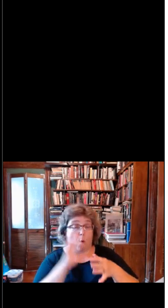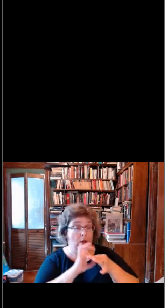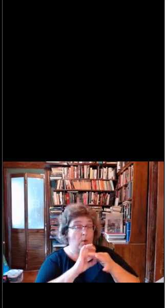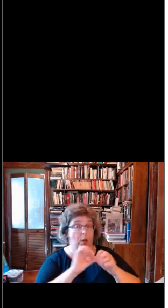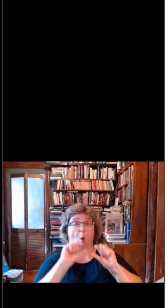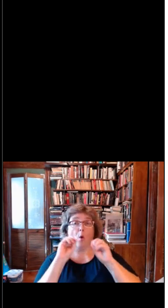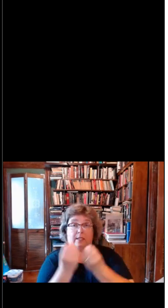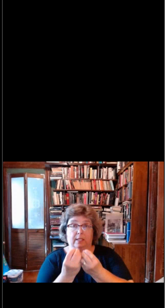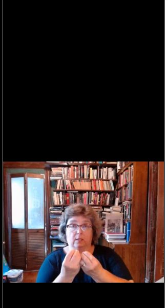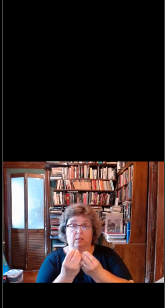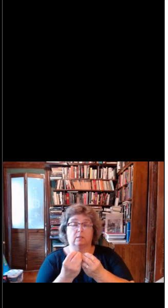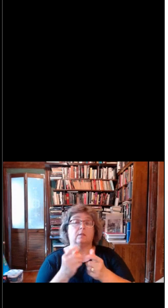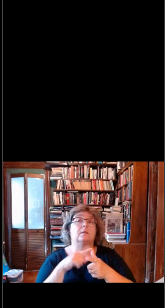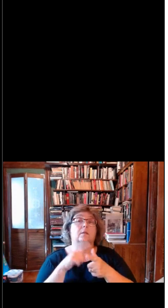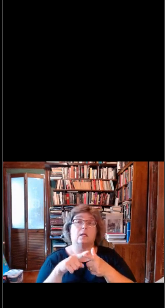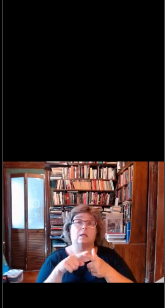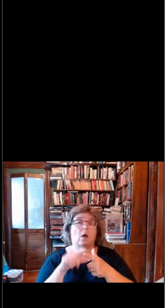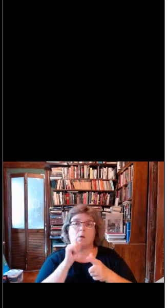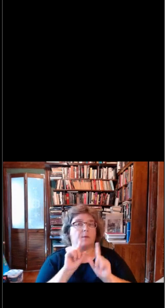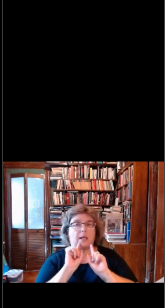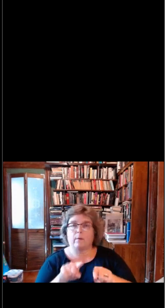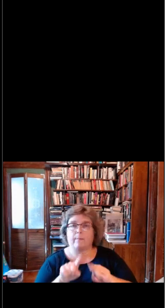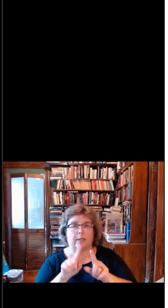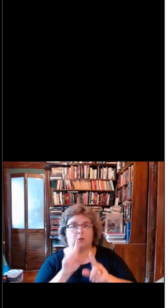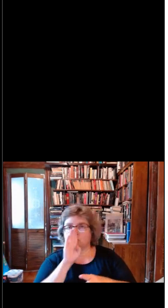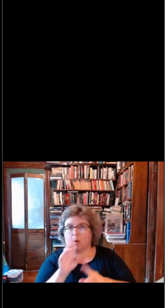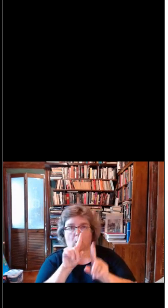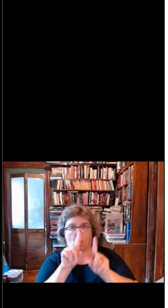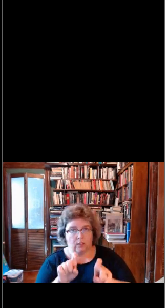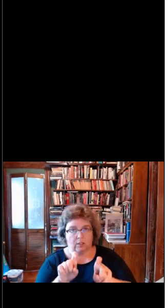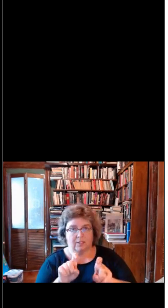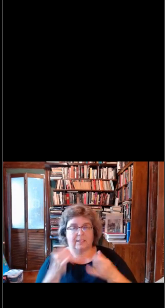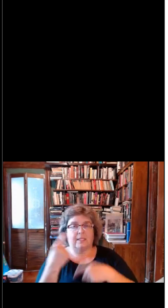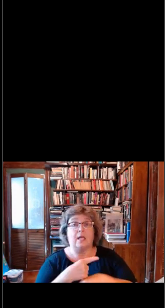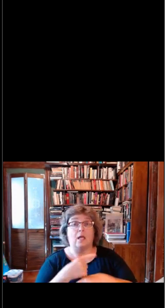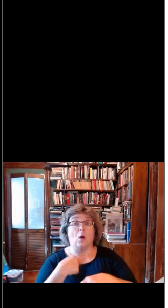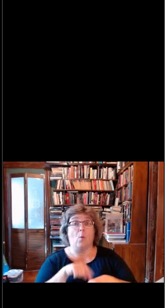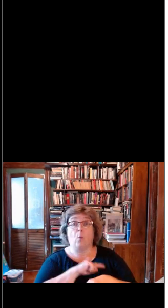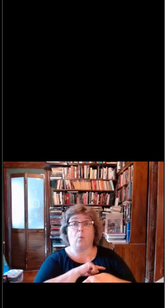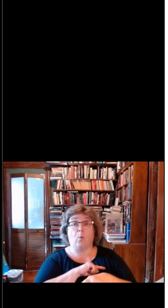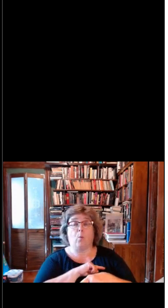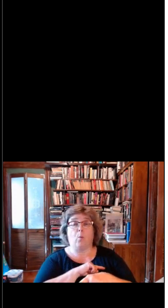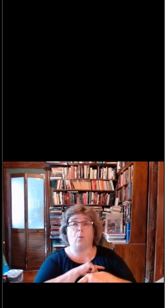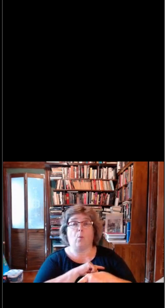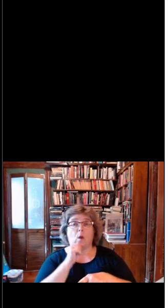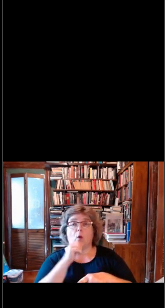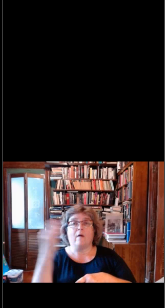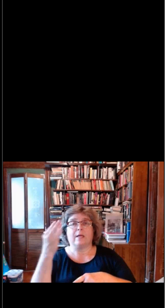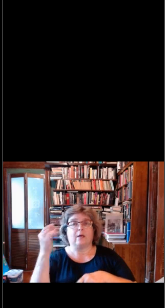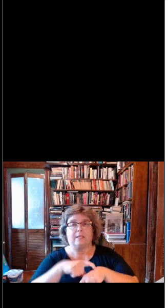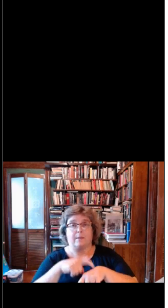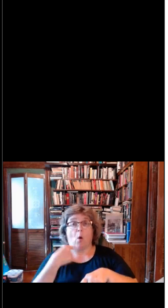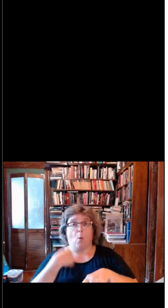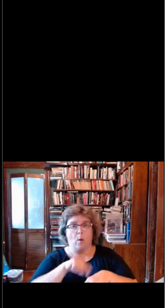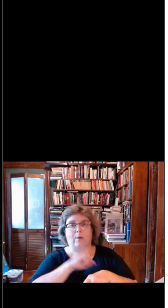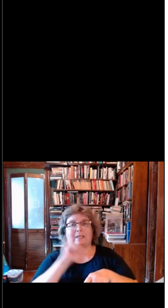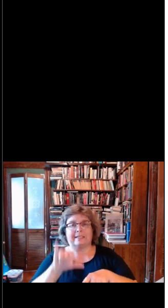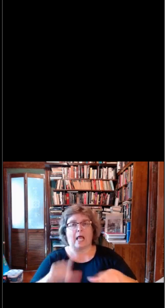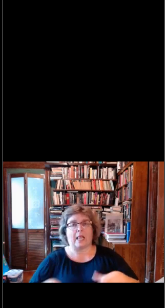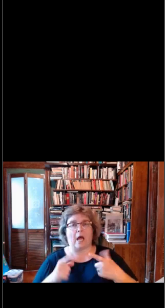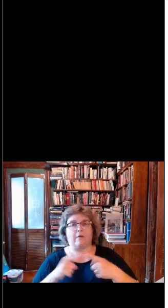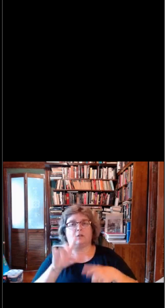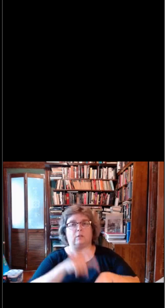organization, again, we will not respond to direct questions. Even though we do not have any speakers at this time, we will stay live until 7 p.m.